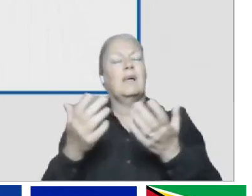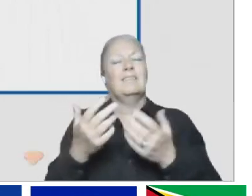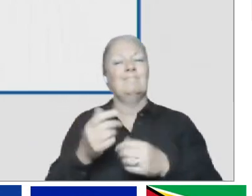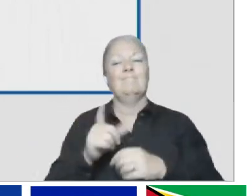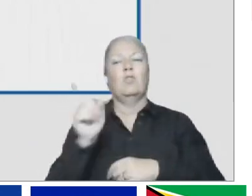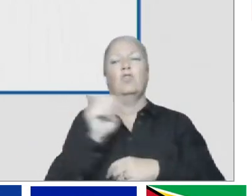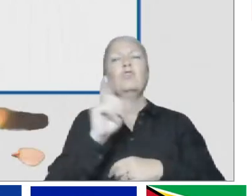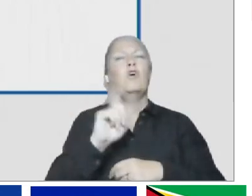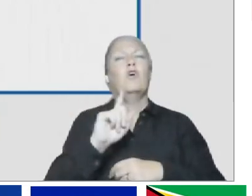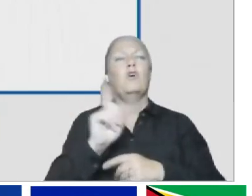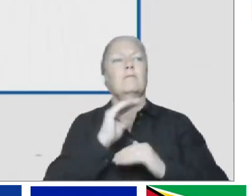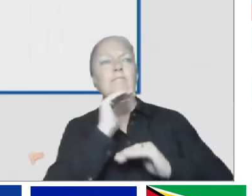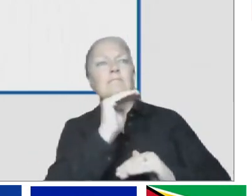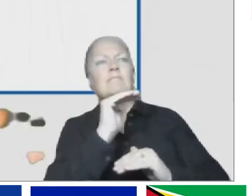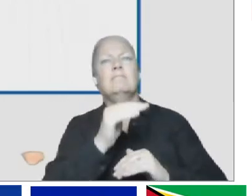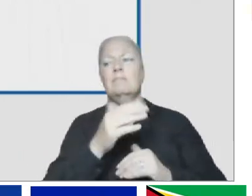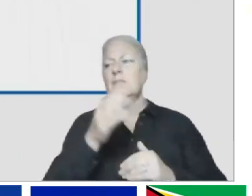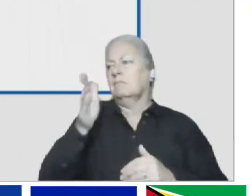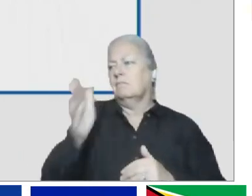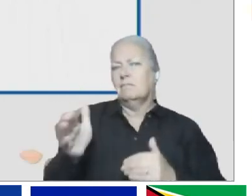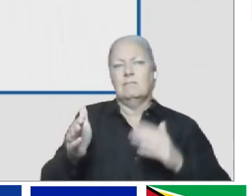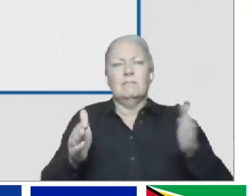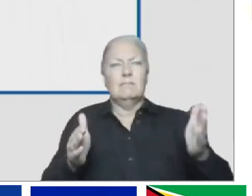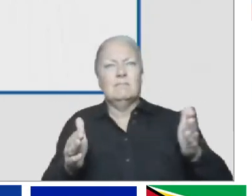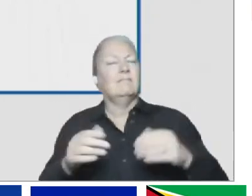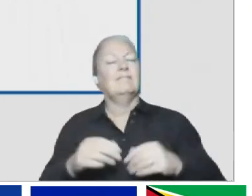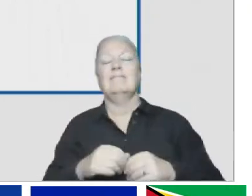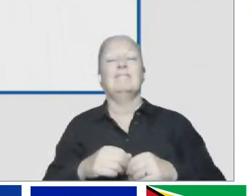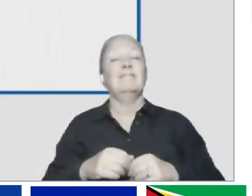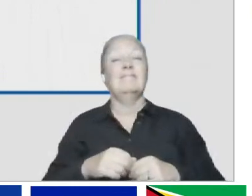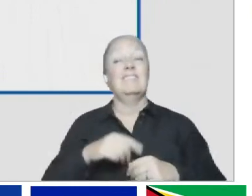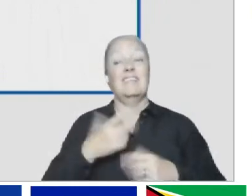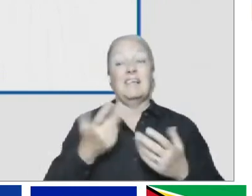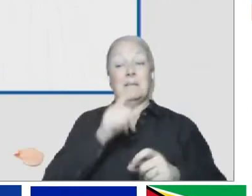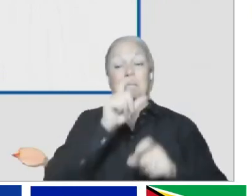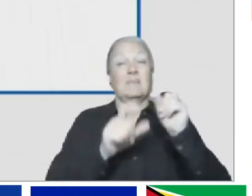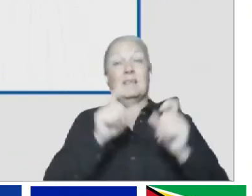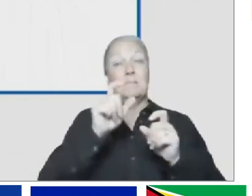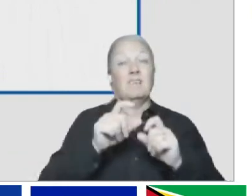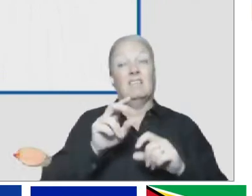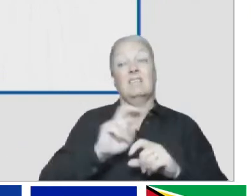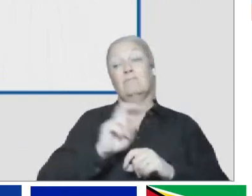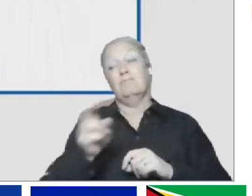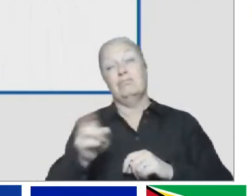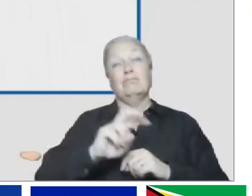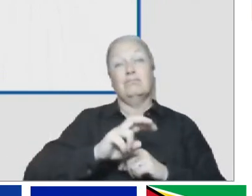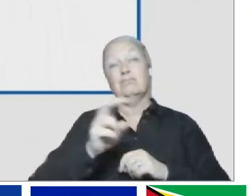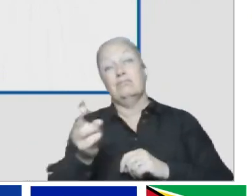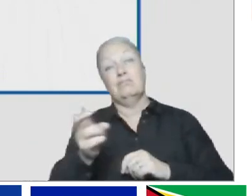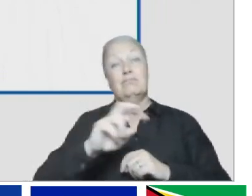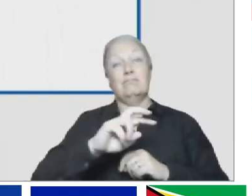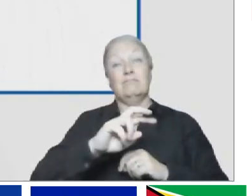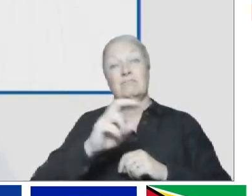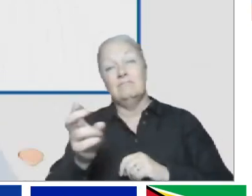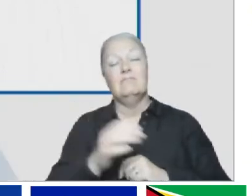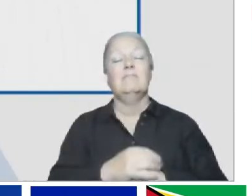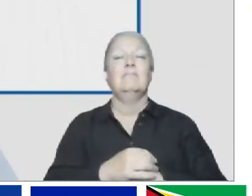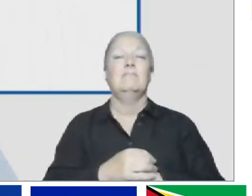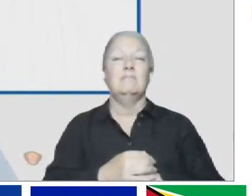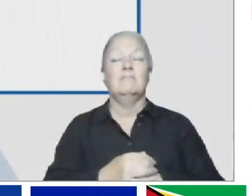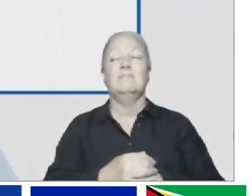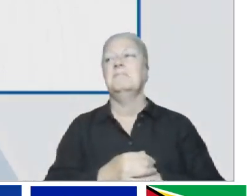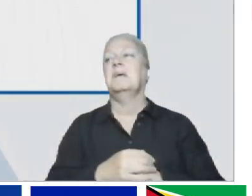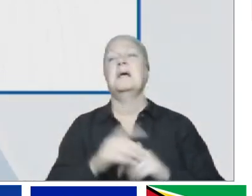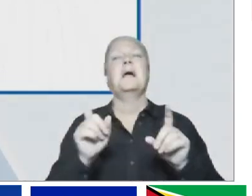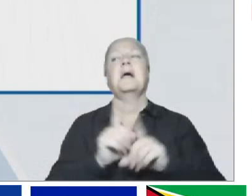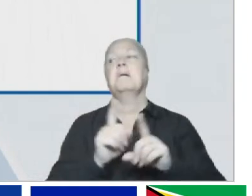had to travel just every day from one place to the other within a 10-block radius. So we needed